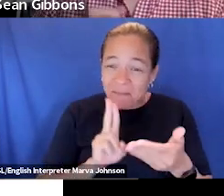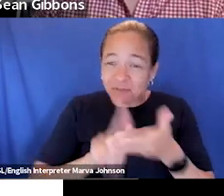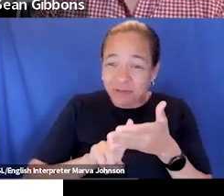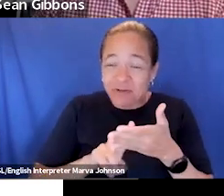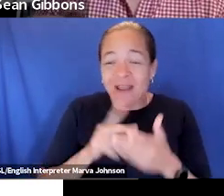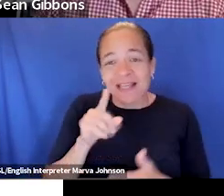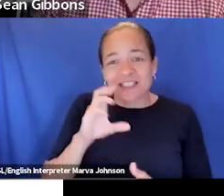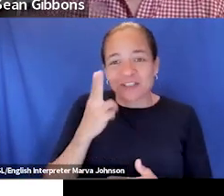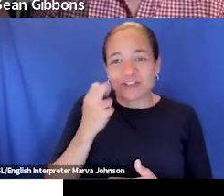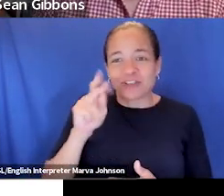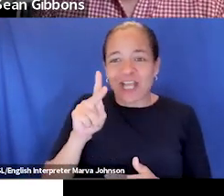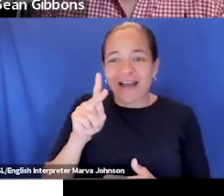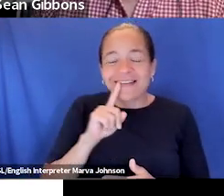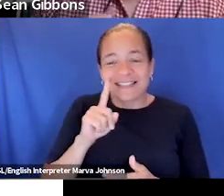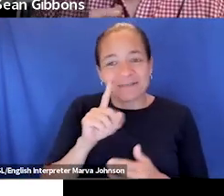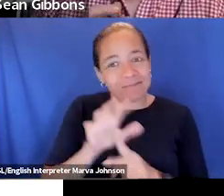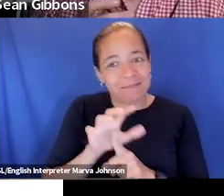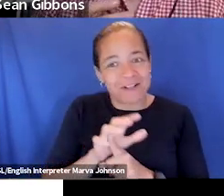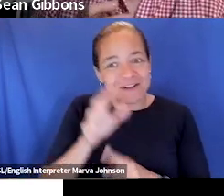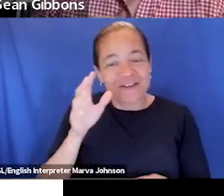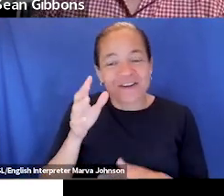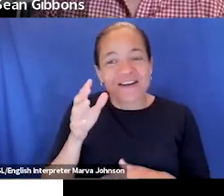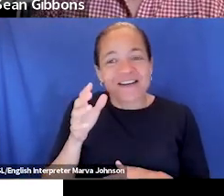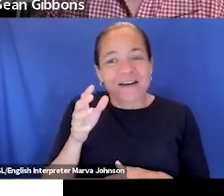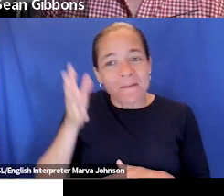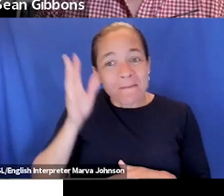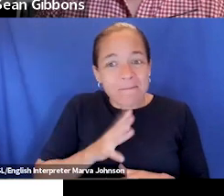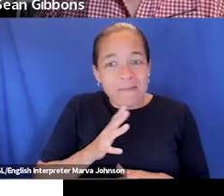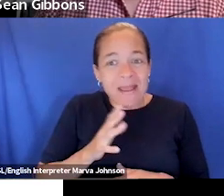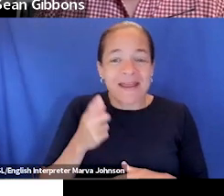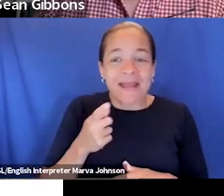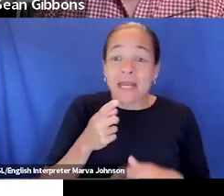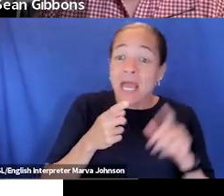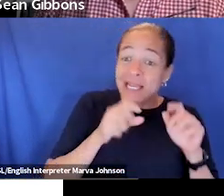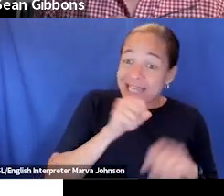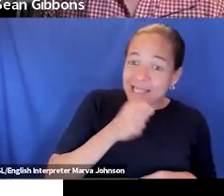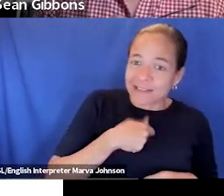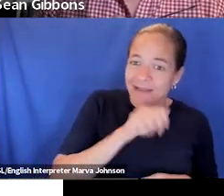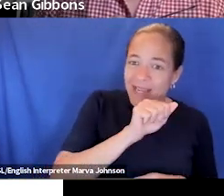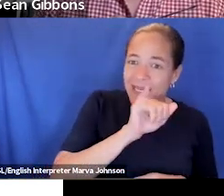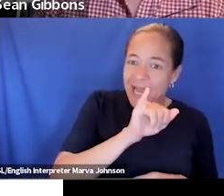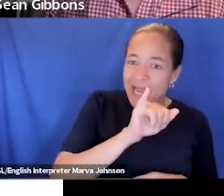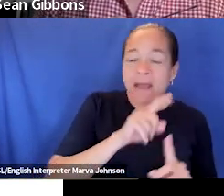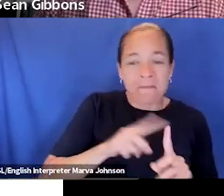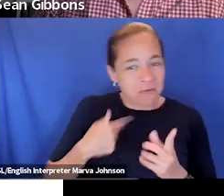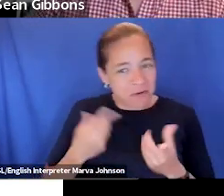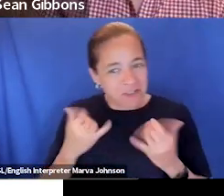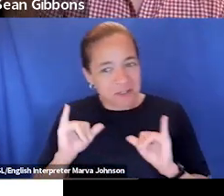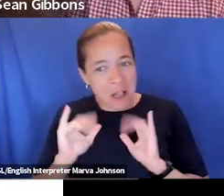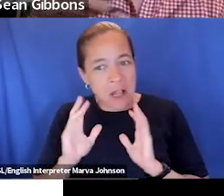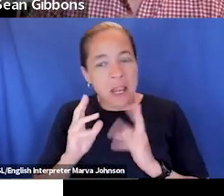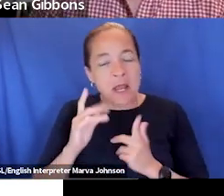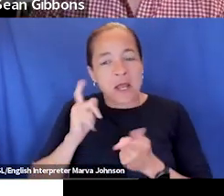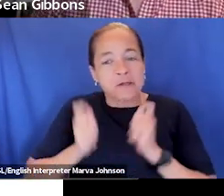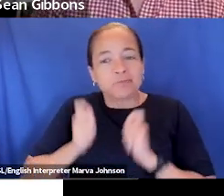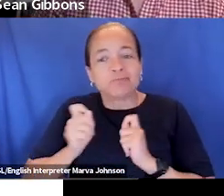popular man, and despite the rise of AI, we still all are called on to write, and we're always, I think, each one of us trying to get a little bit better at our craft. So if